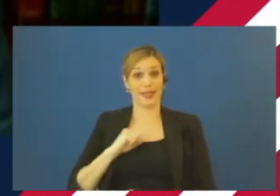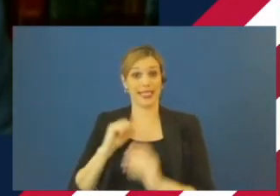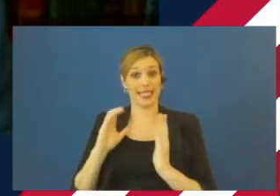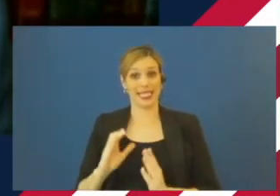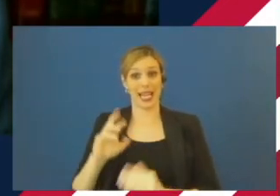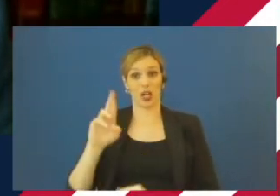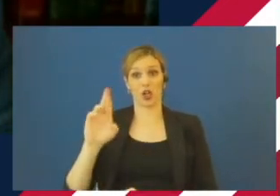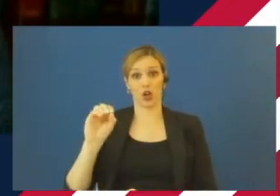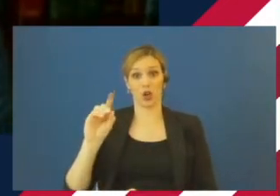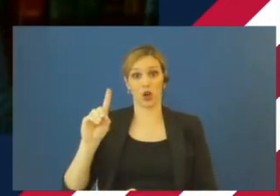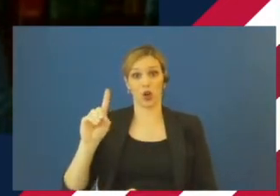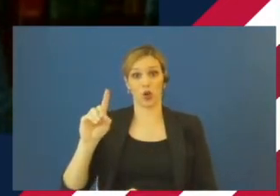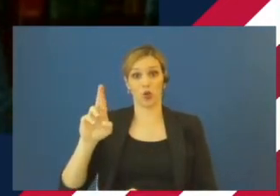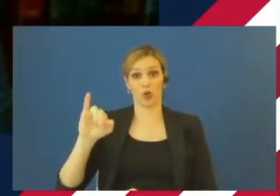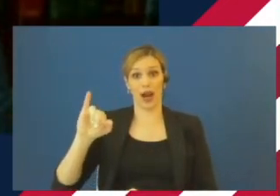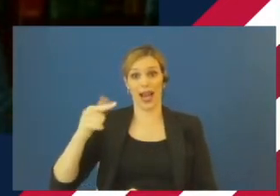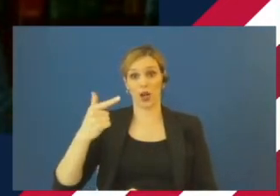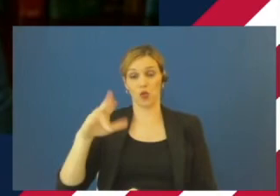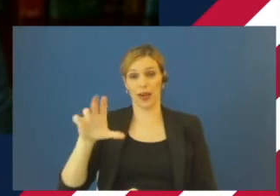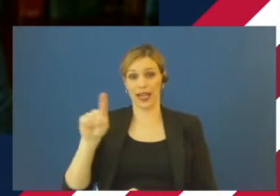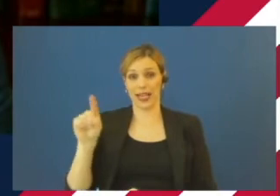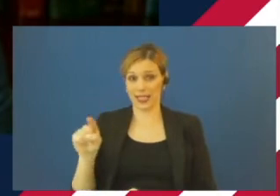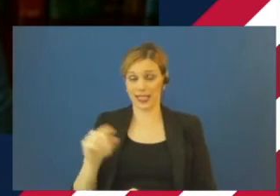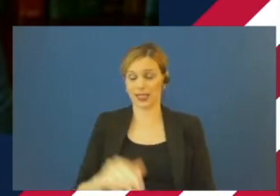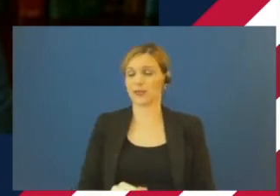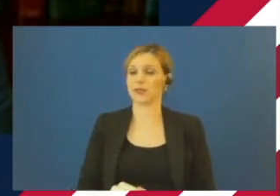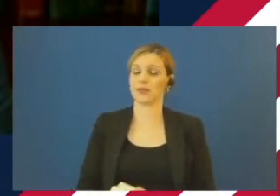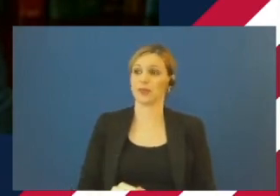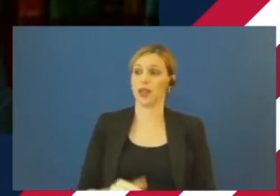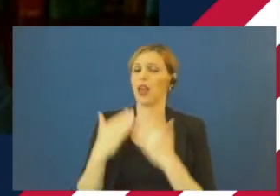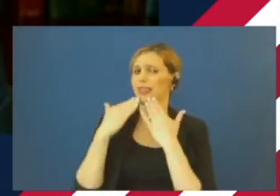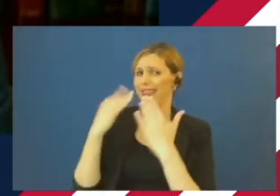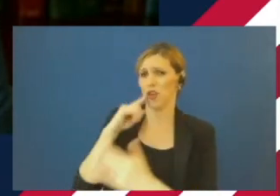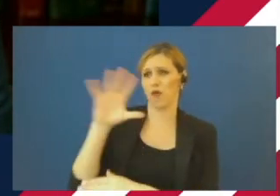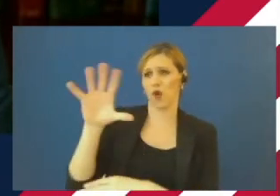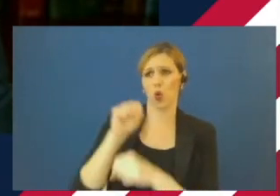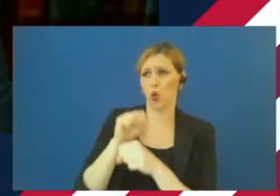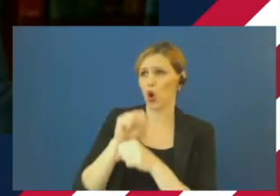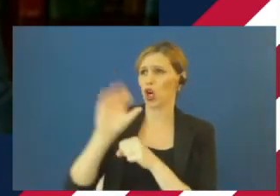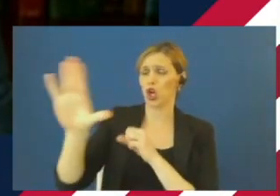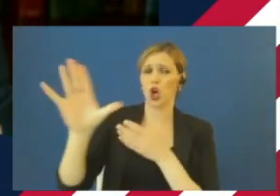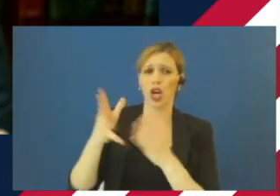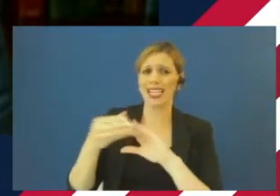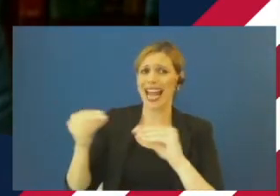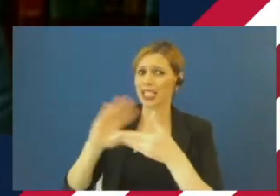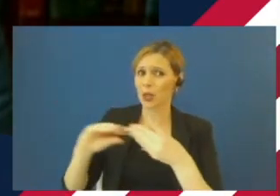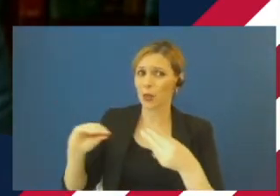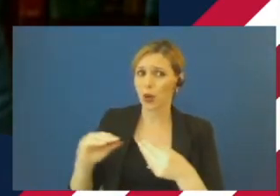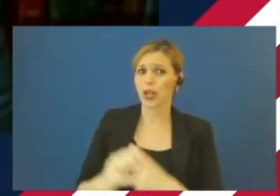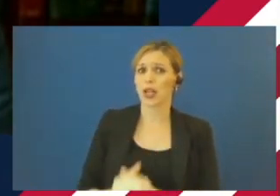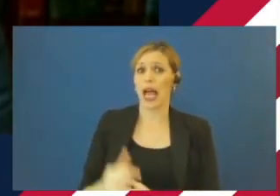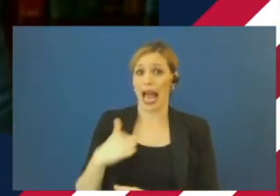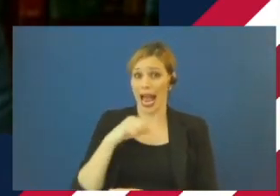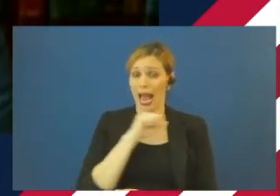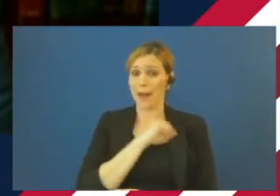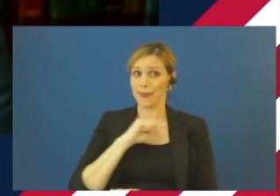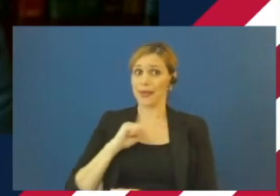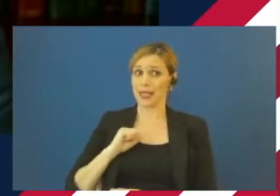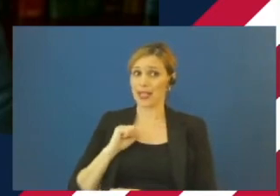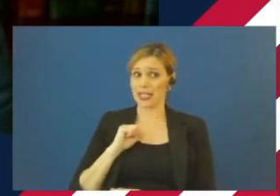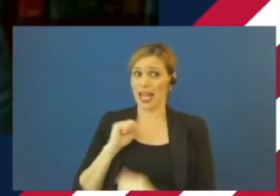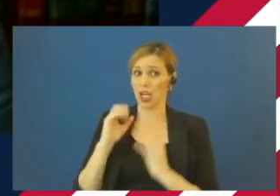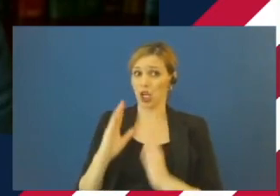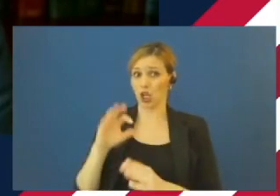Mr. Mangana, thank you so much for your work and your testimony. I'm a state senator in Florida. I represent a diverse